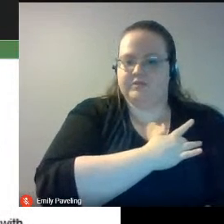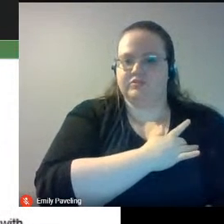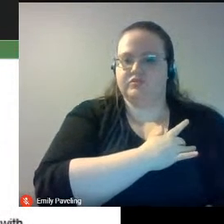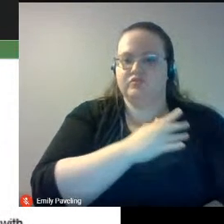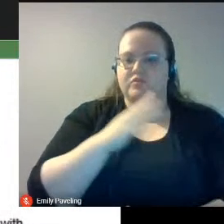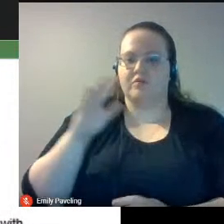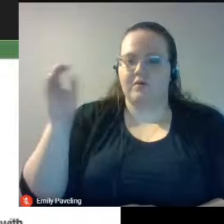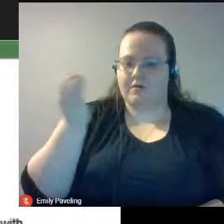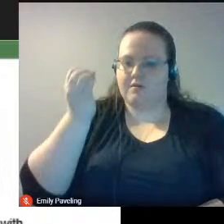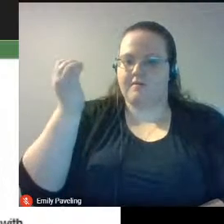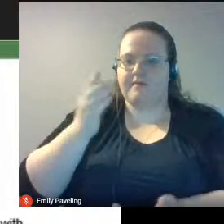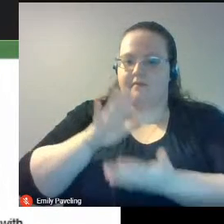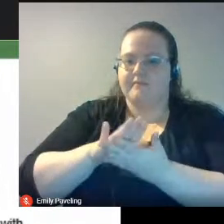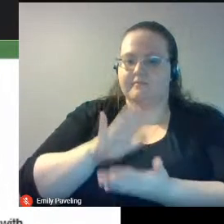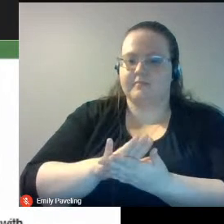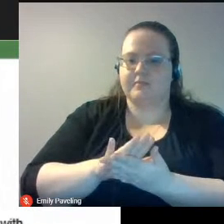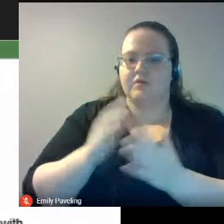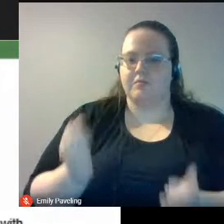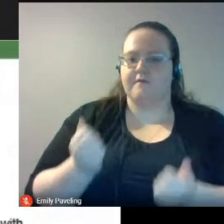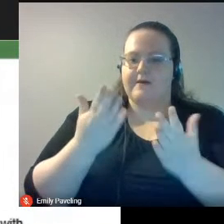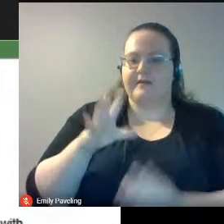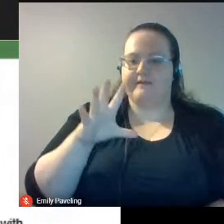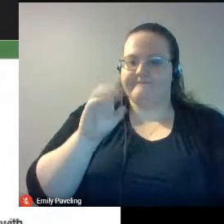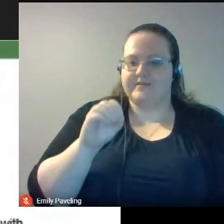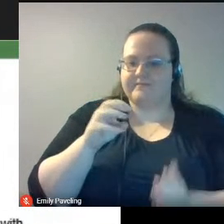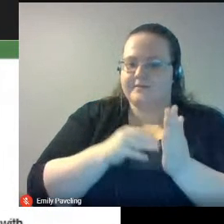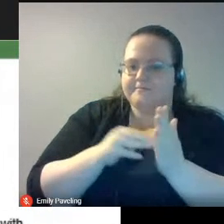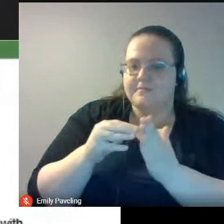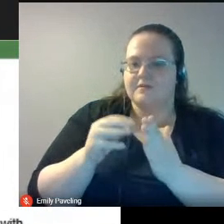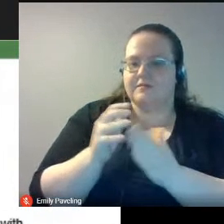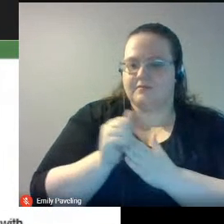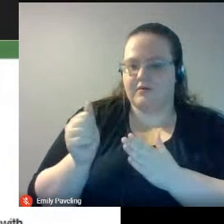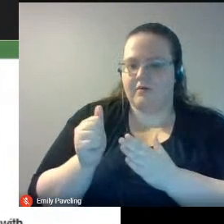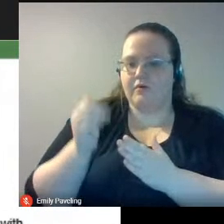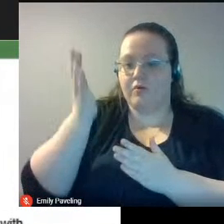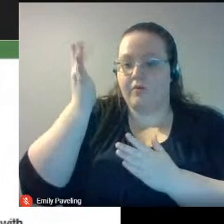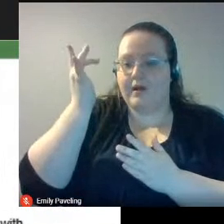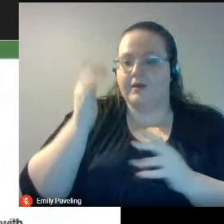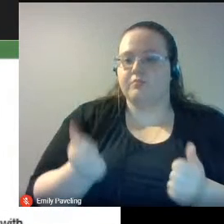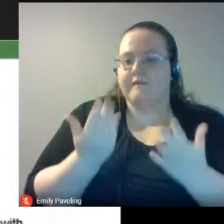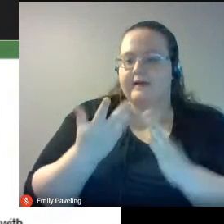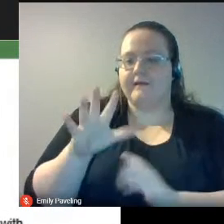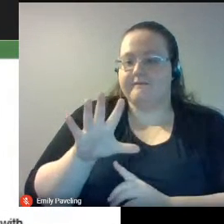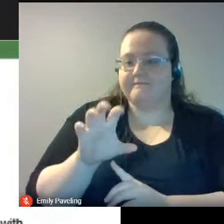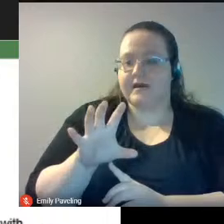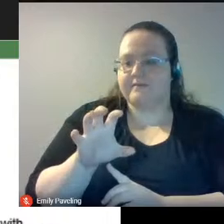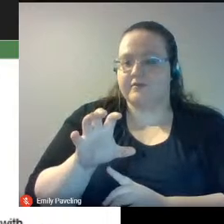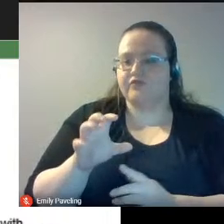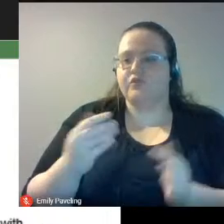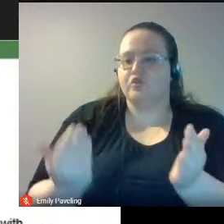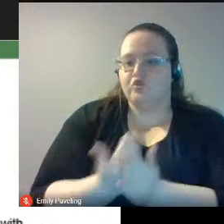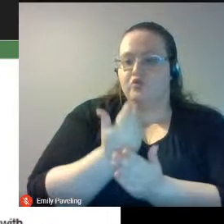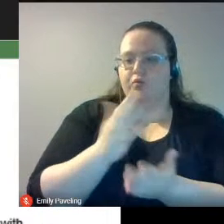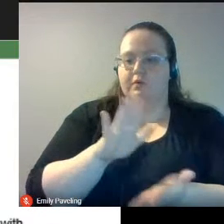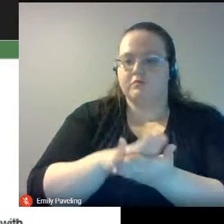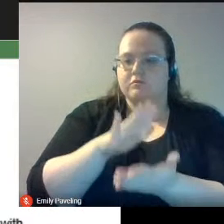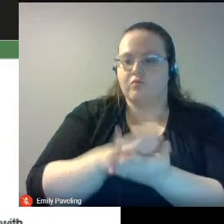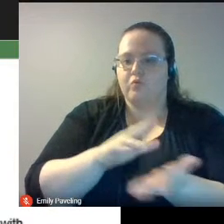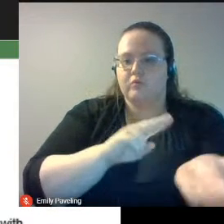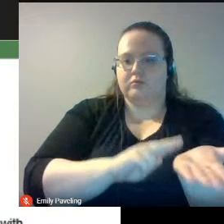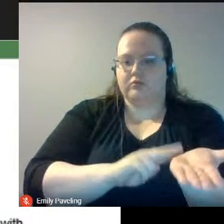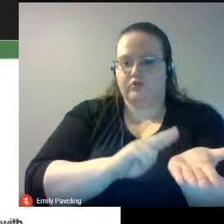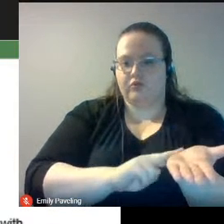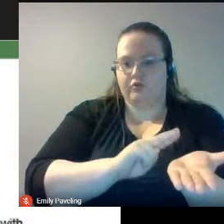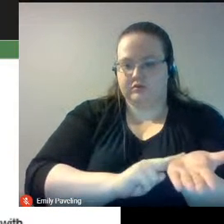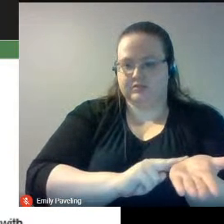additional school nurses to provide rapid response support to schools and boards in facilitating preventive measures,